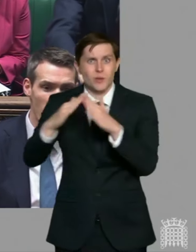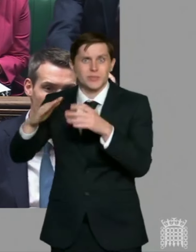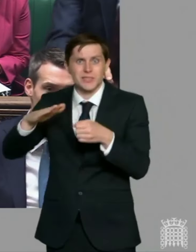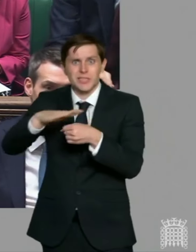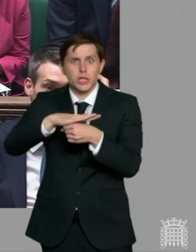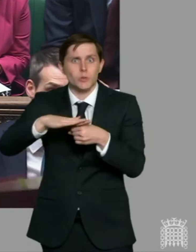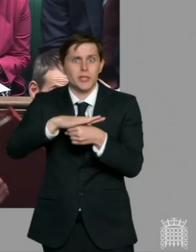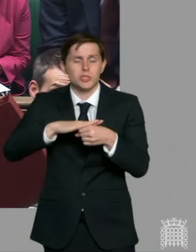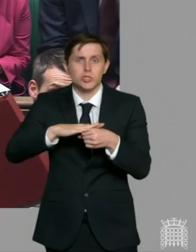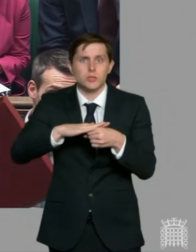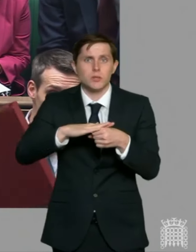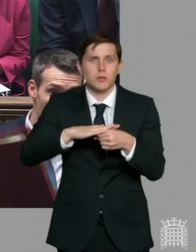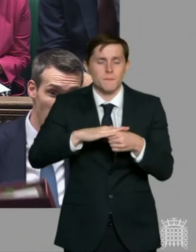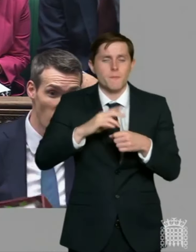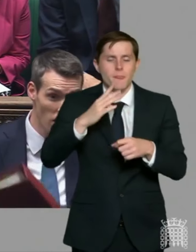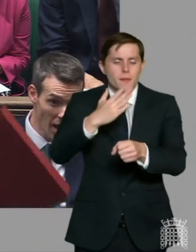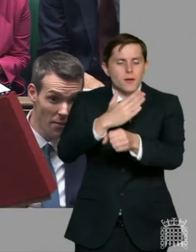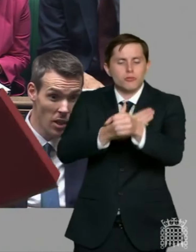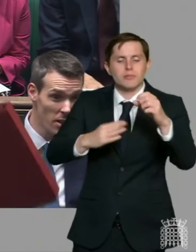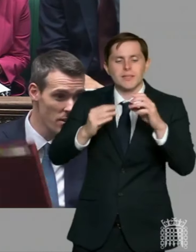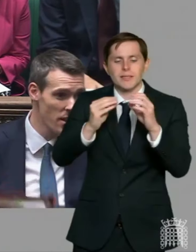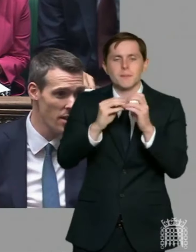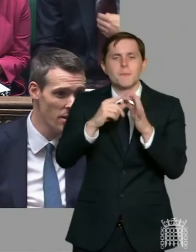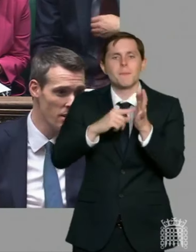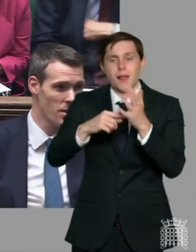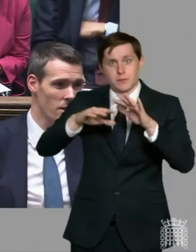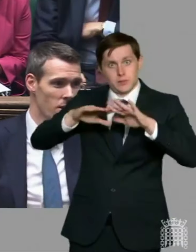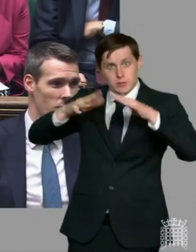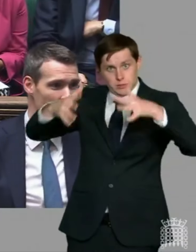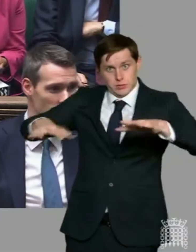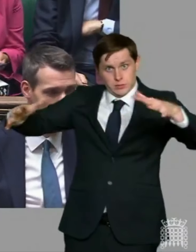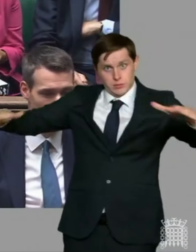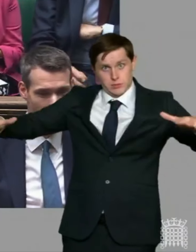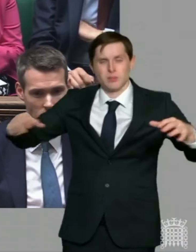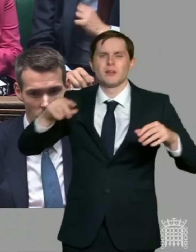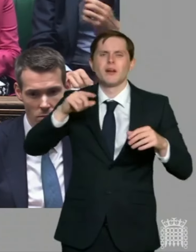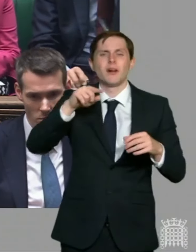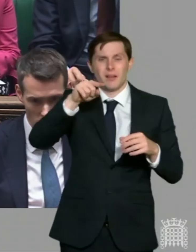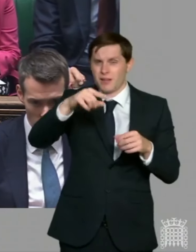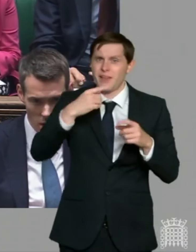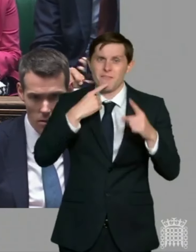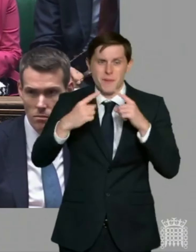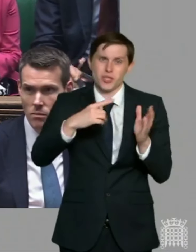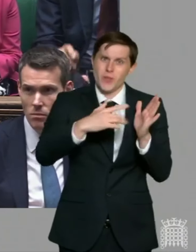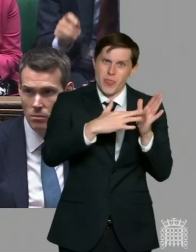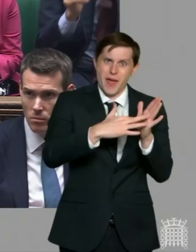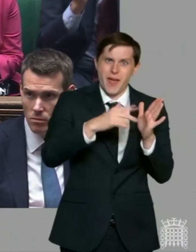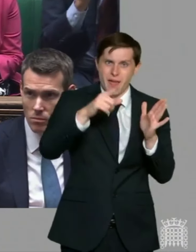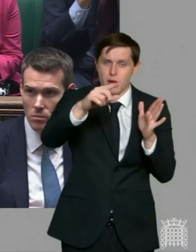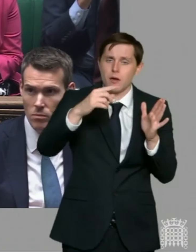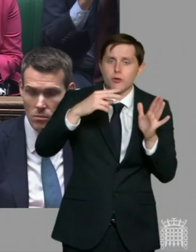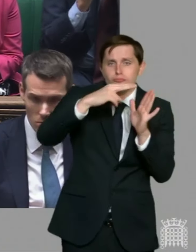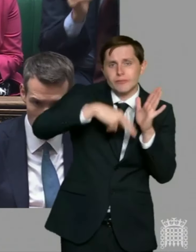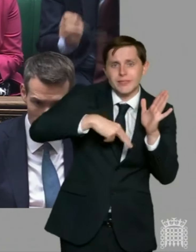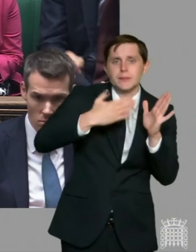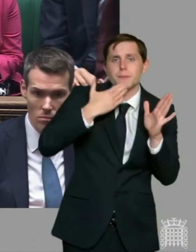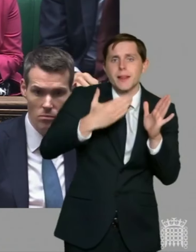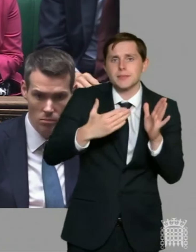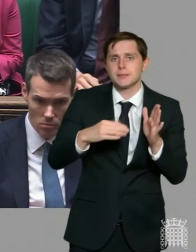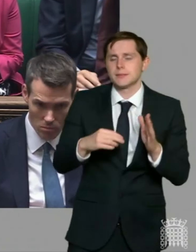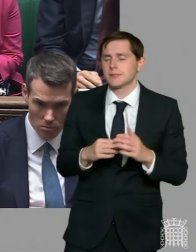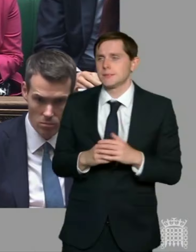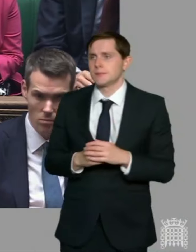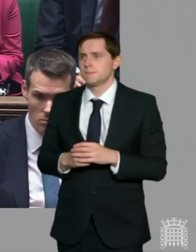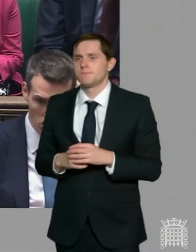I suggest she reads it. And it also tackles beautiful homes, Madam Deputy Speaker, because we will build homes